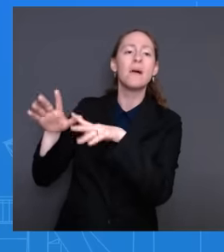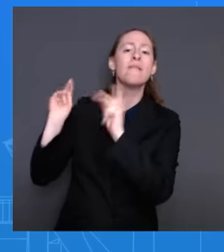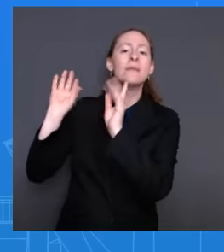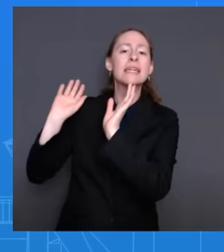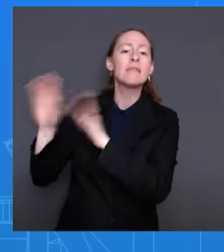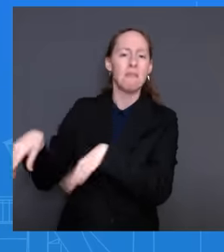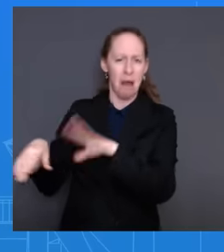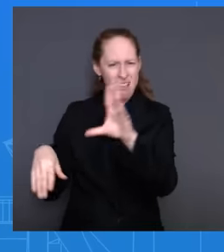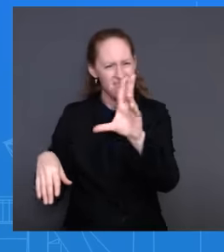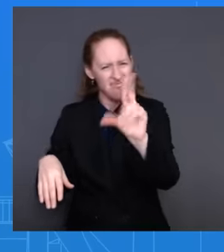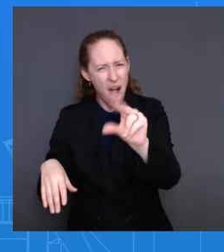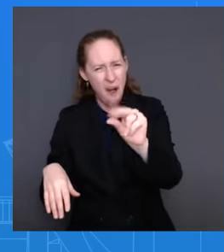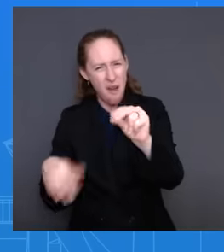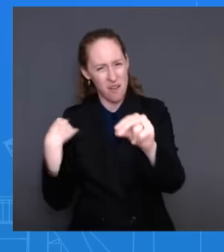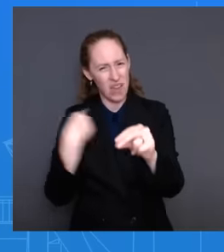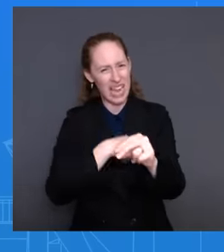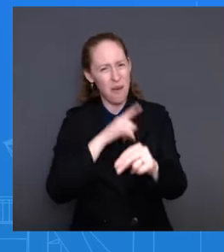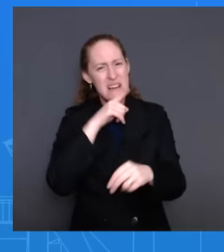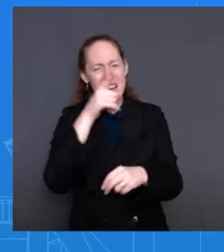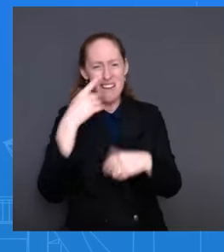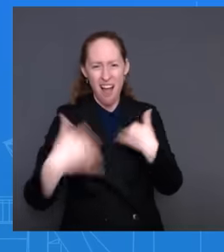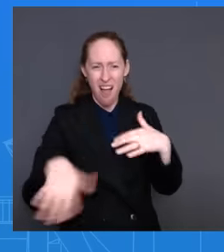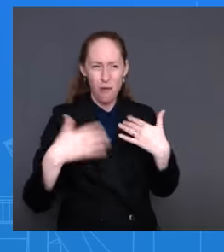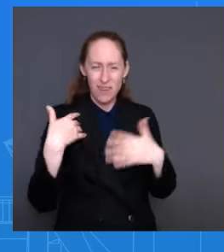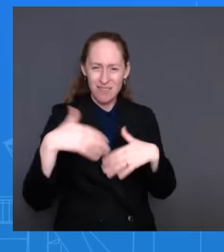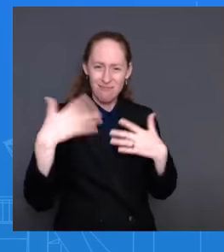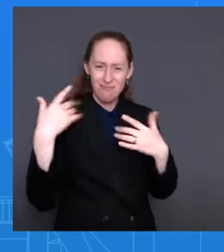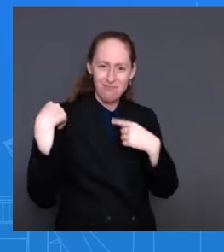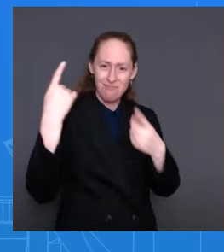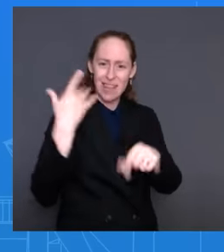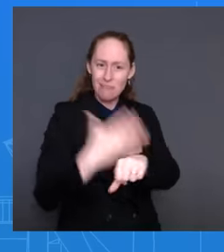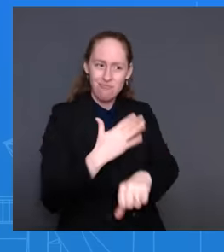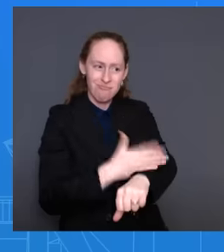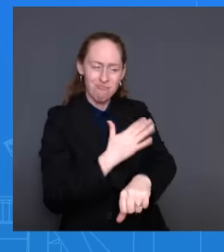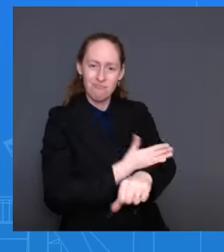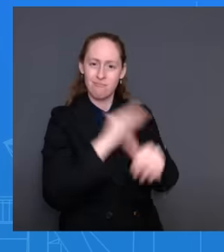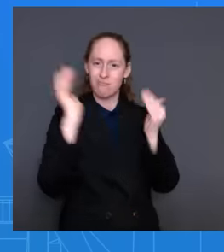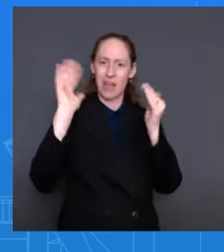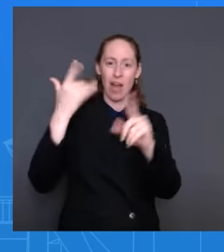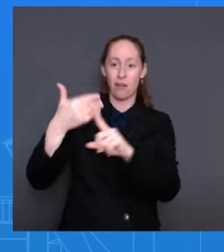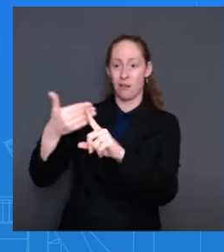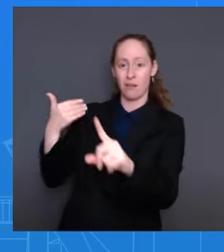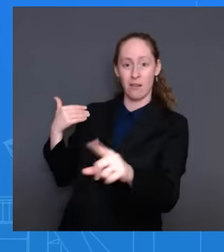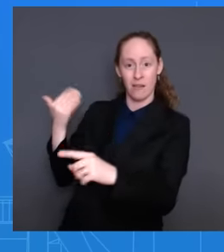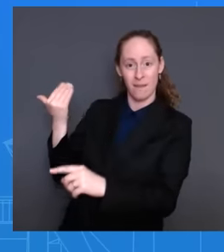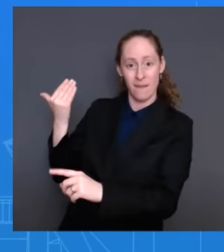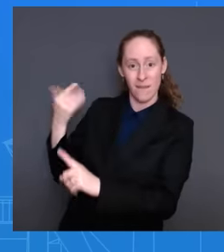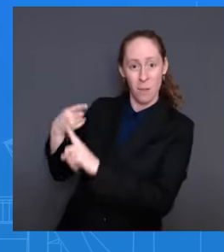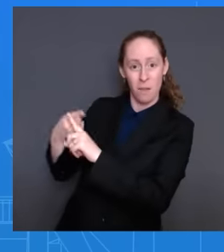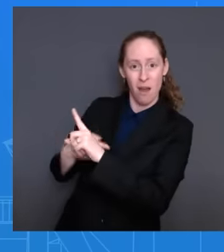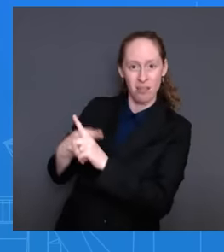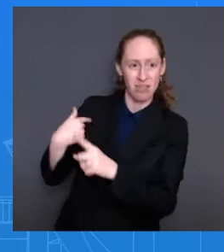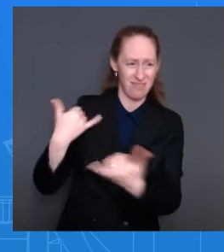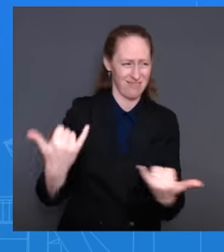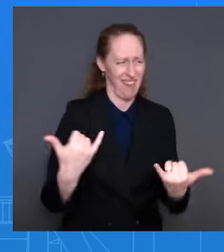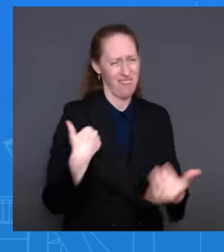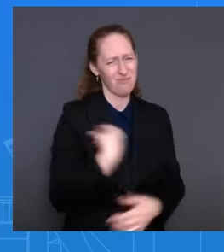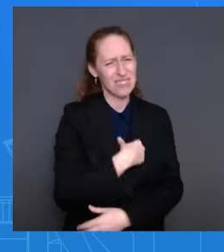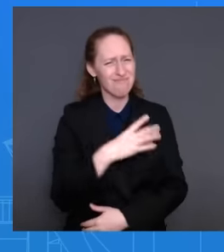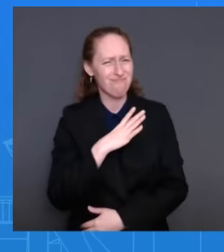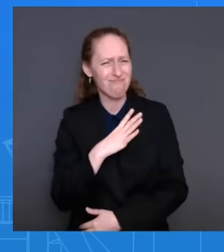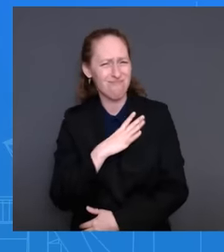course of the last 15 months, we are now uniquely well positioned to do that. Does the president think that the Fed needs to revise or review